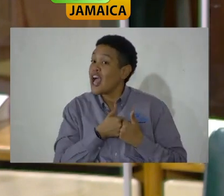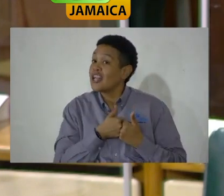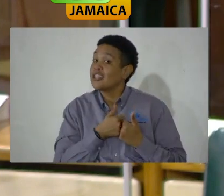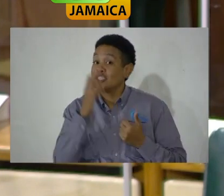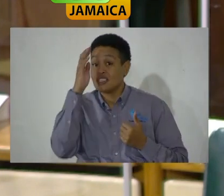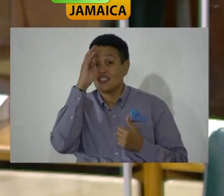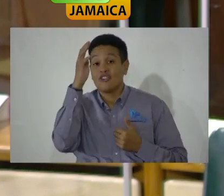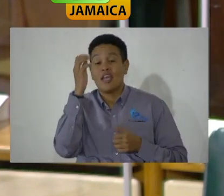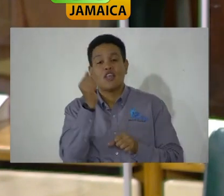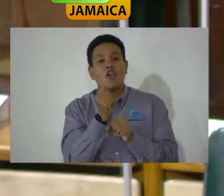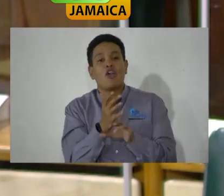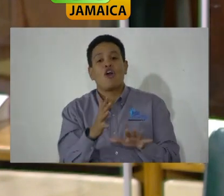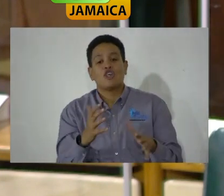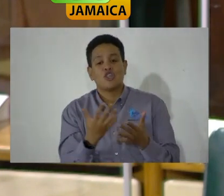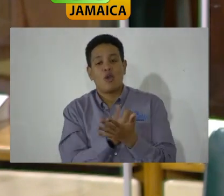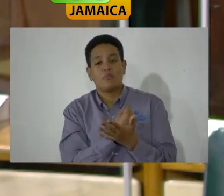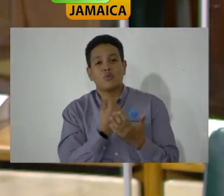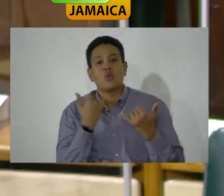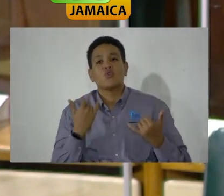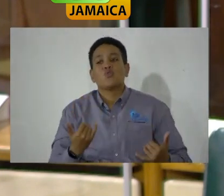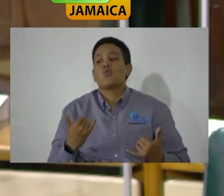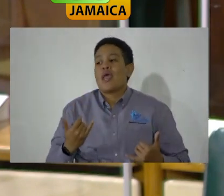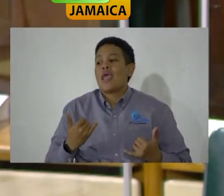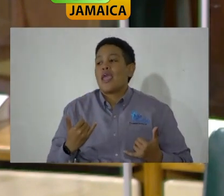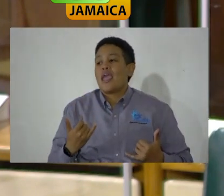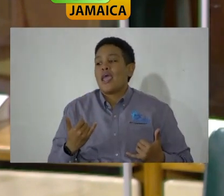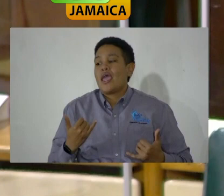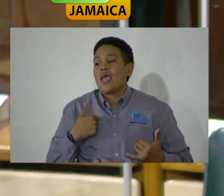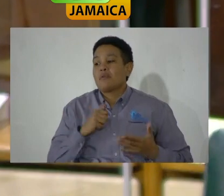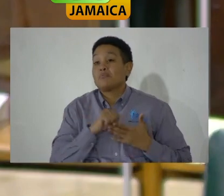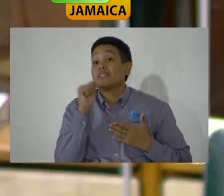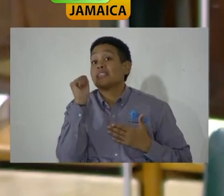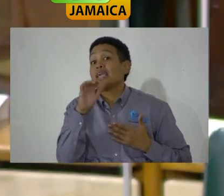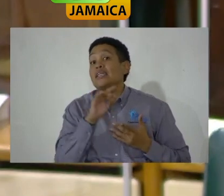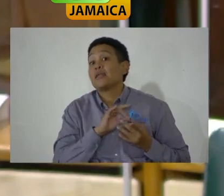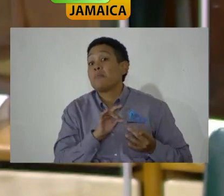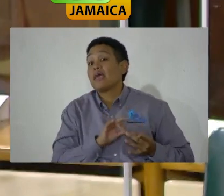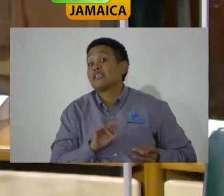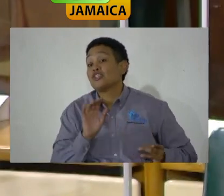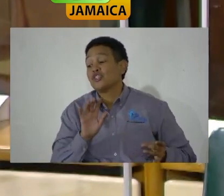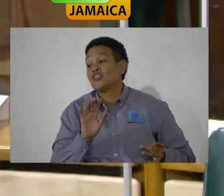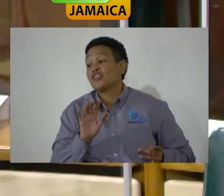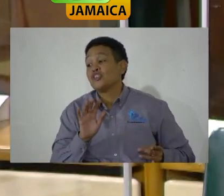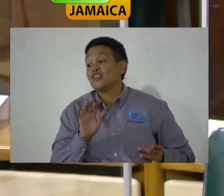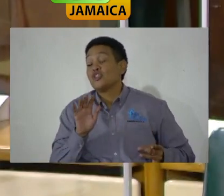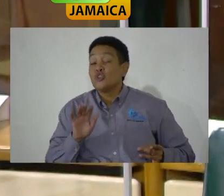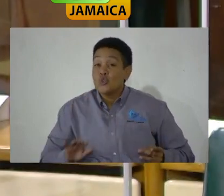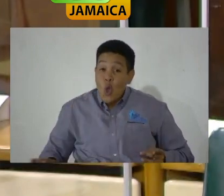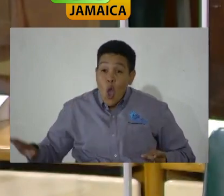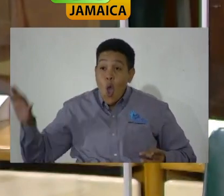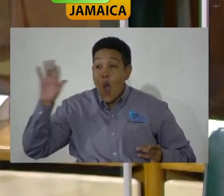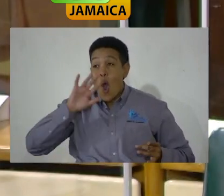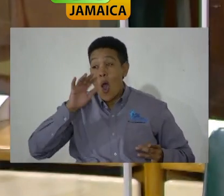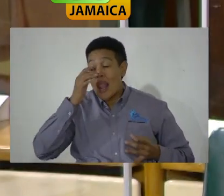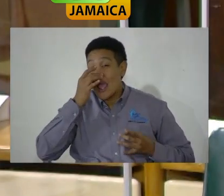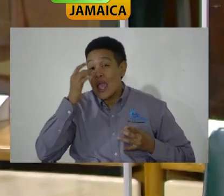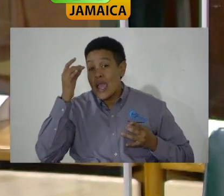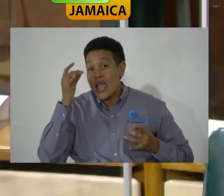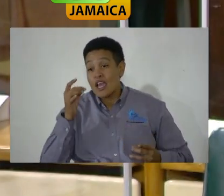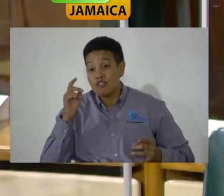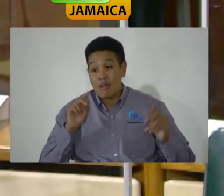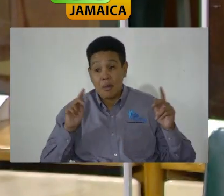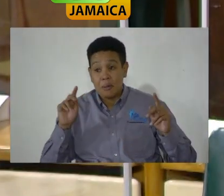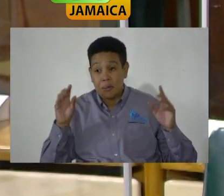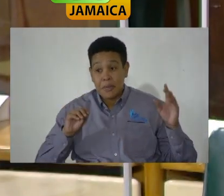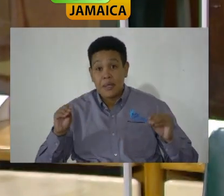creates an opportunity, and today I'm sending a message to all interested